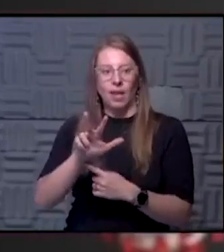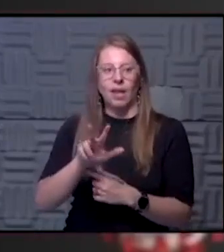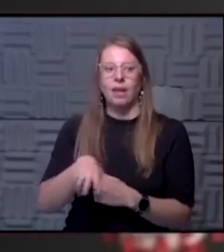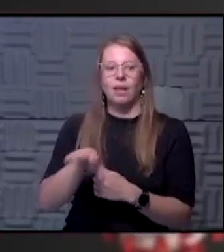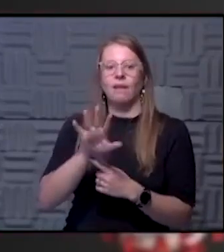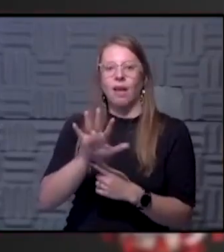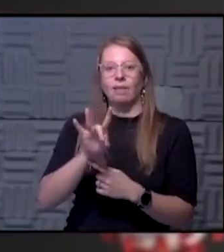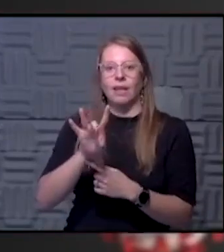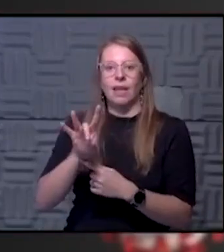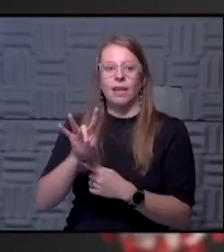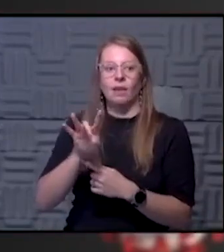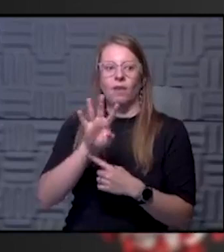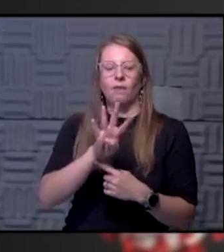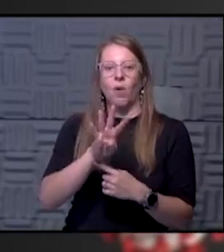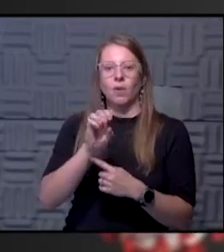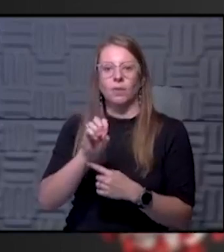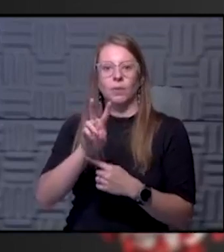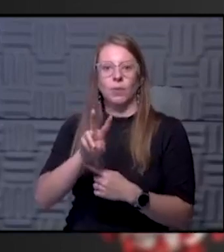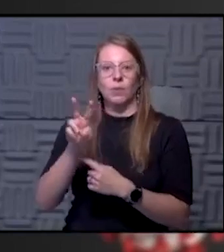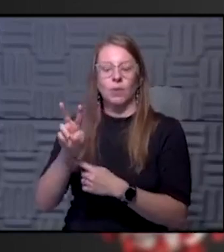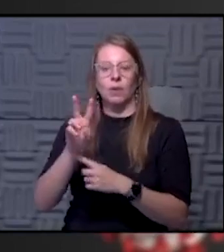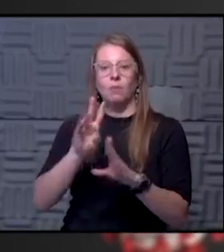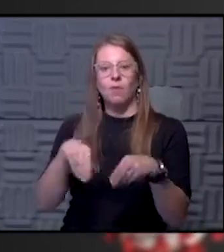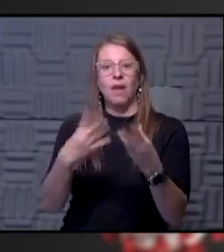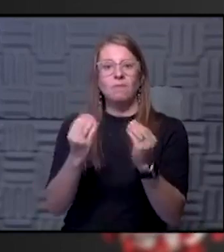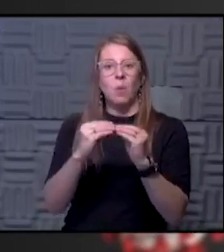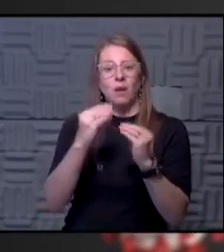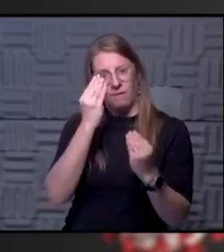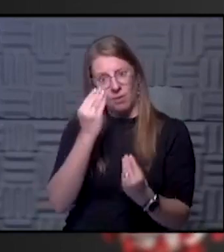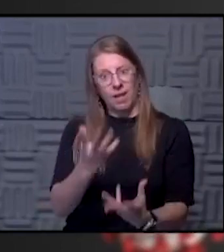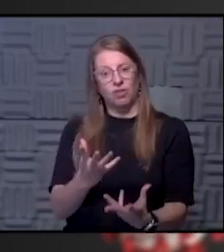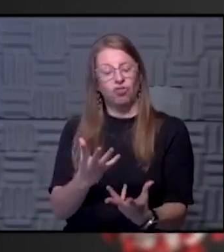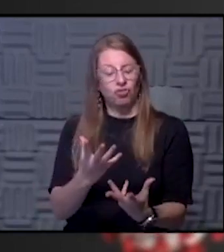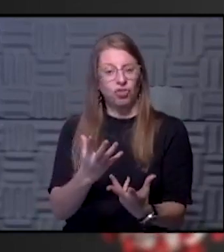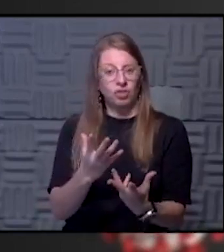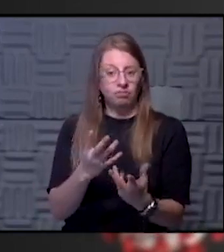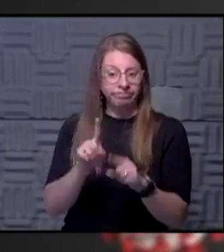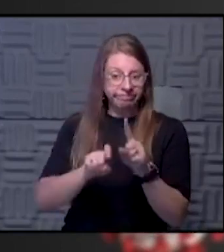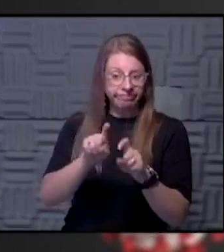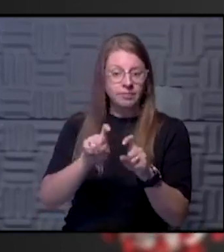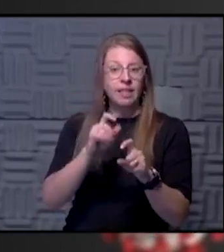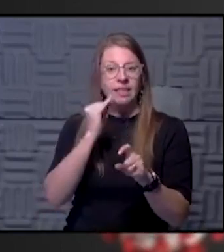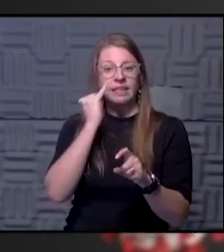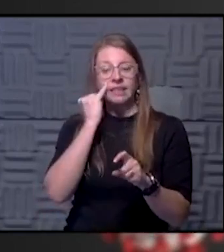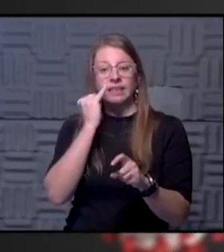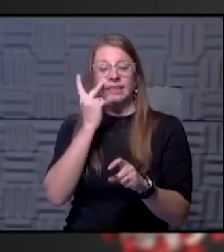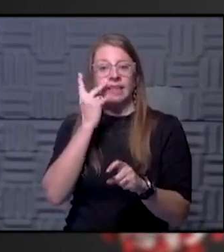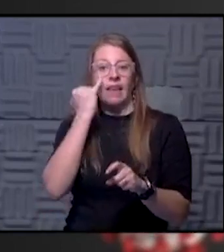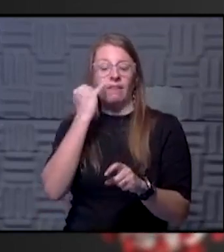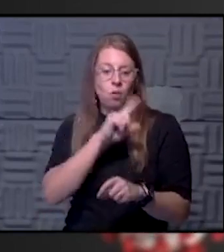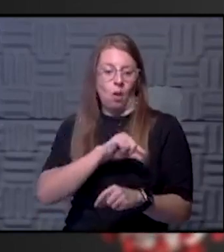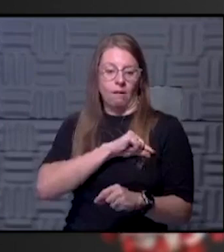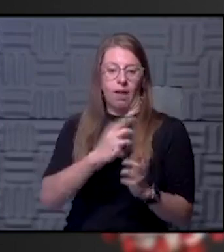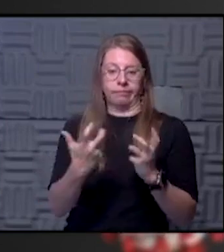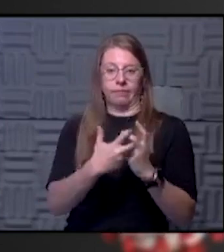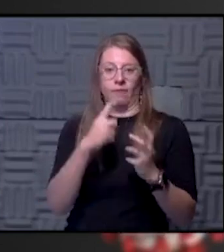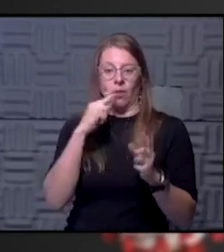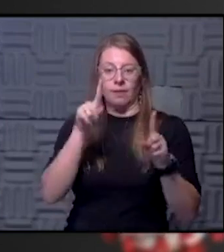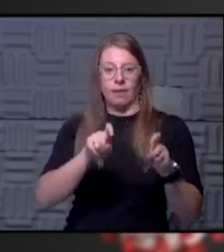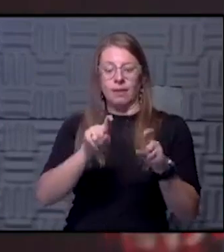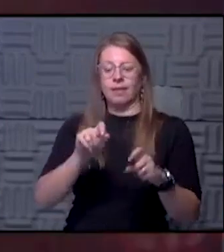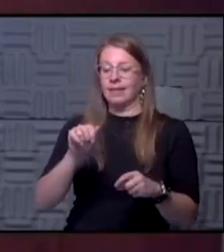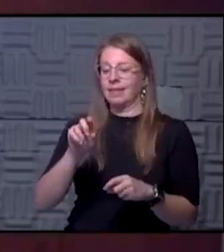913-588-4022, and that allows us to kind of give you some more information and see if you would qualify for this. Debbie Ann has a